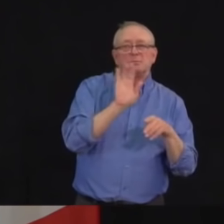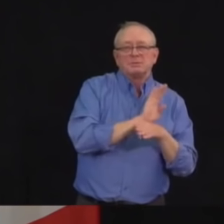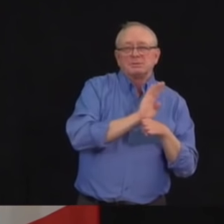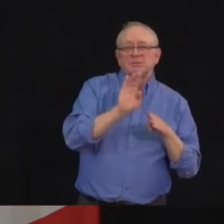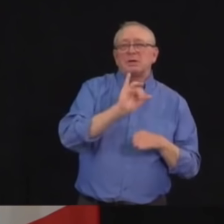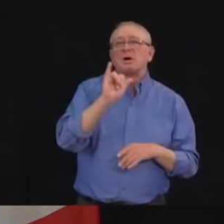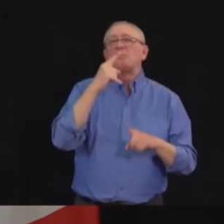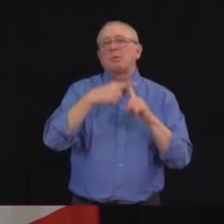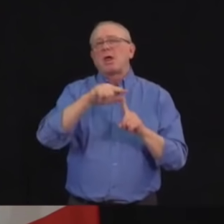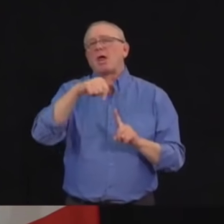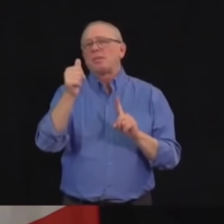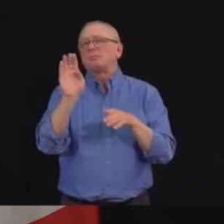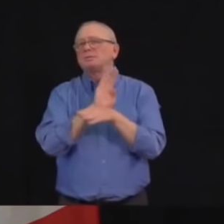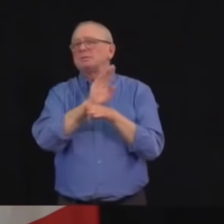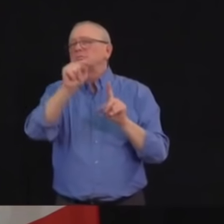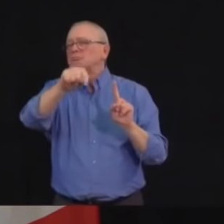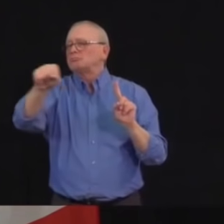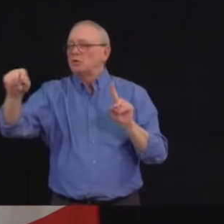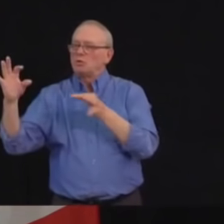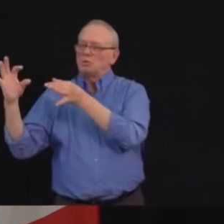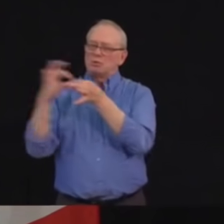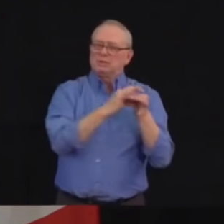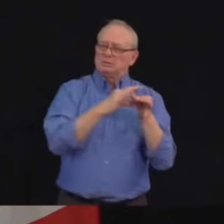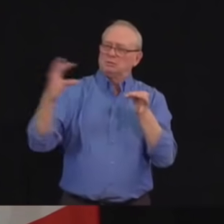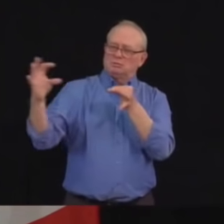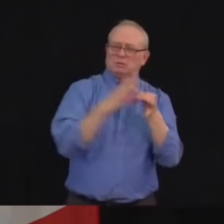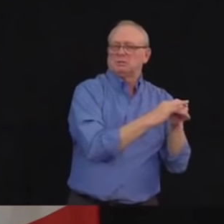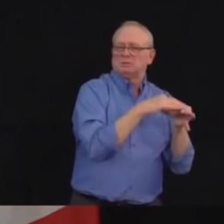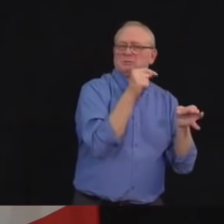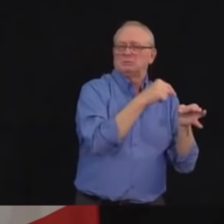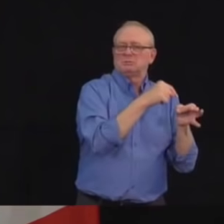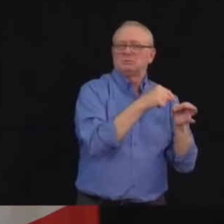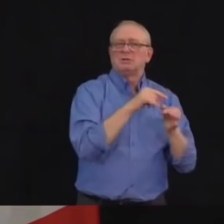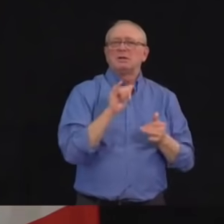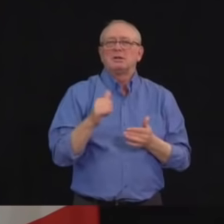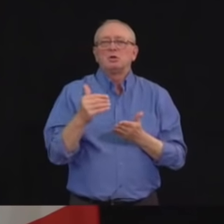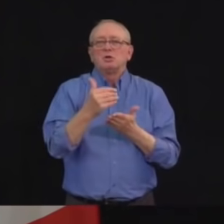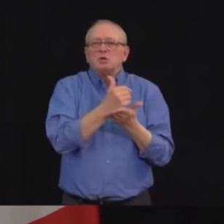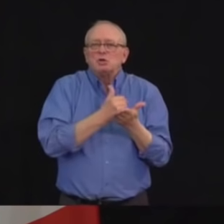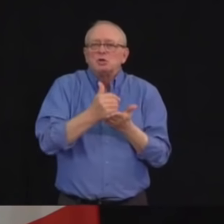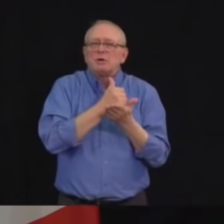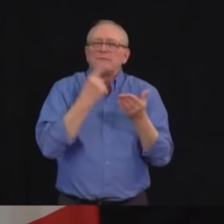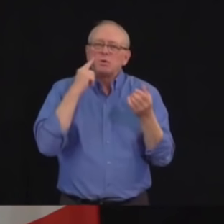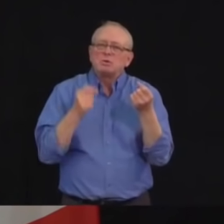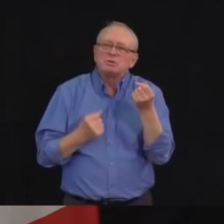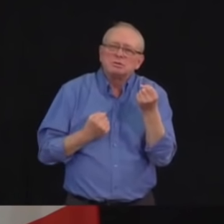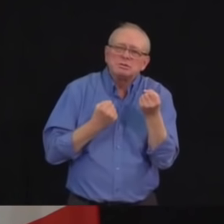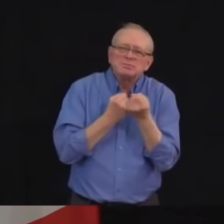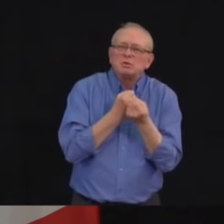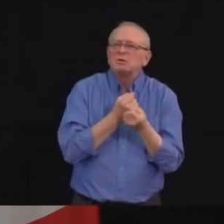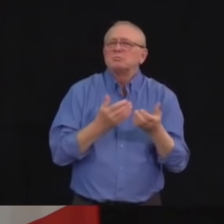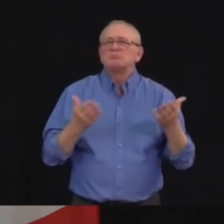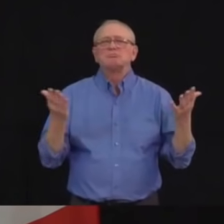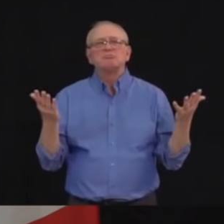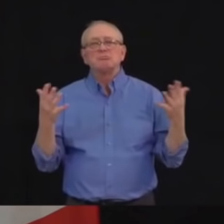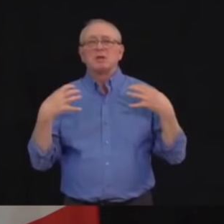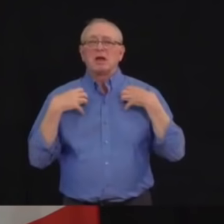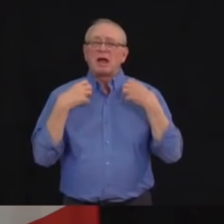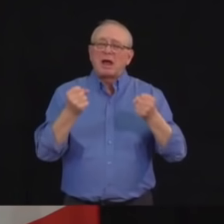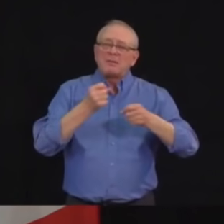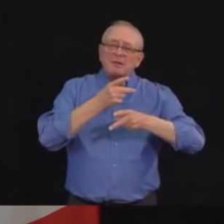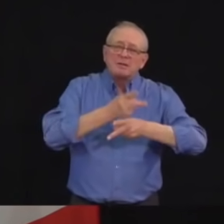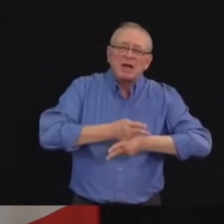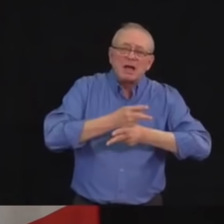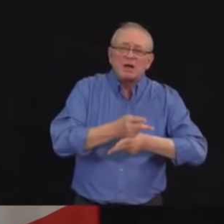other industry in the country, revenue that goes to support things like world-class healthcare, the system that we all count